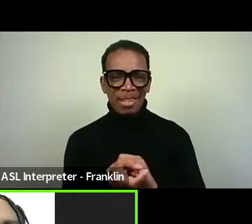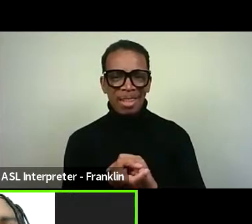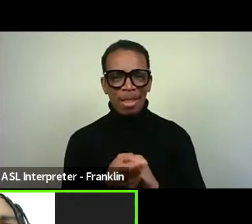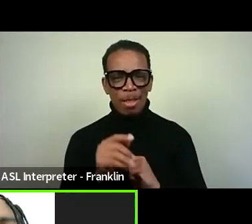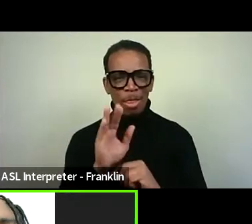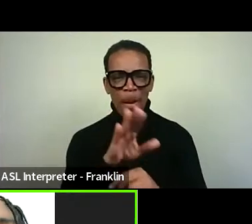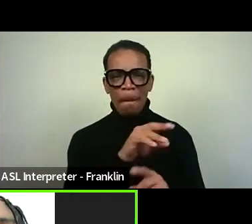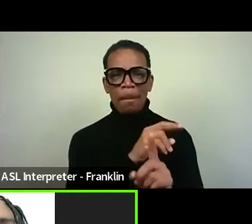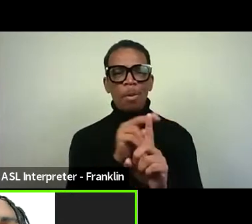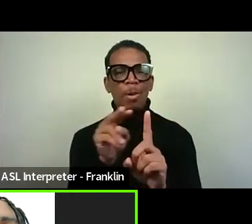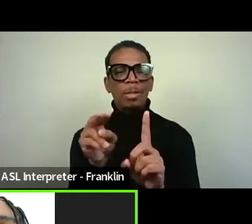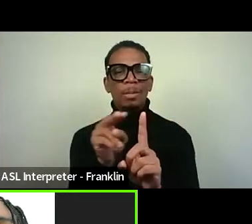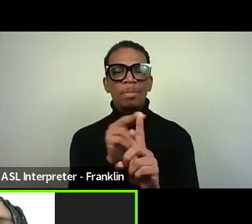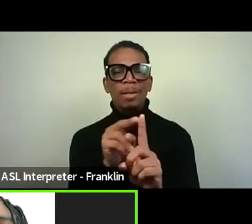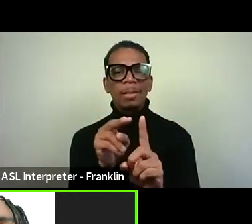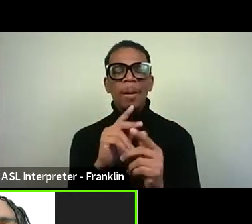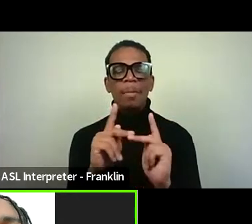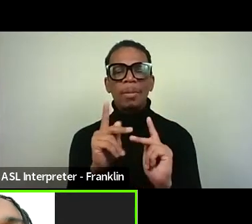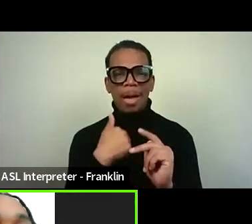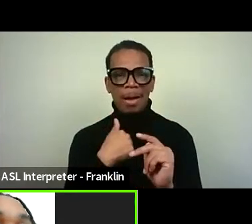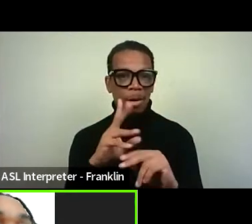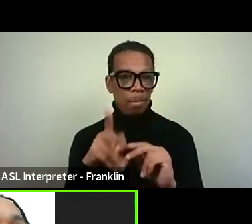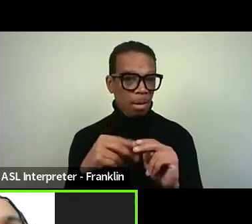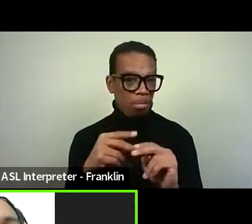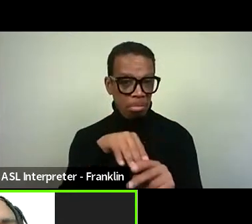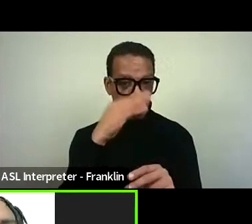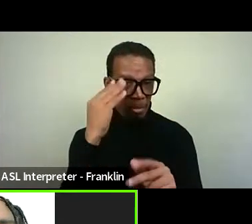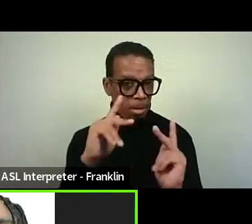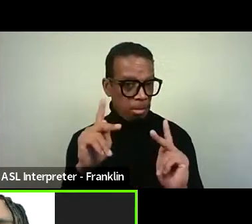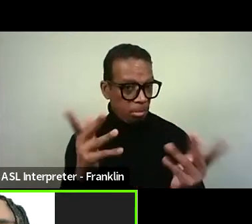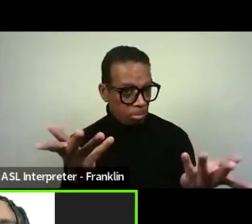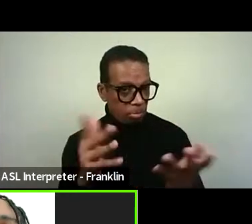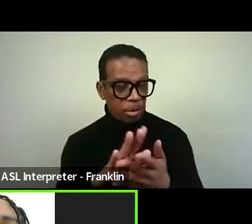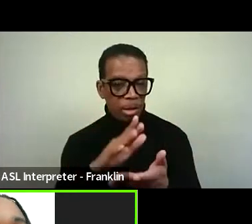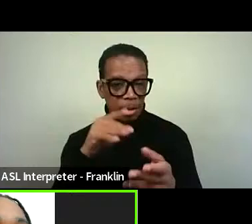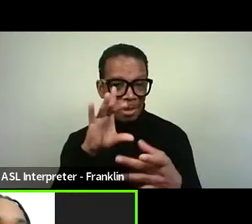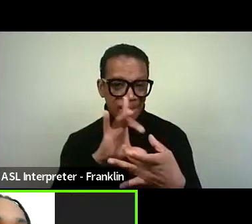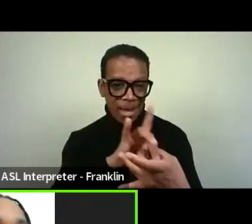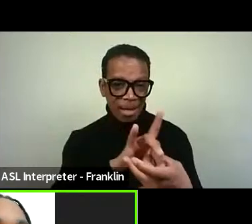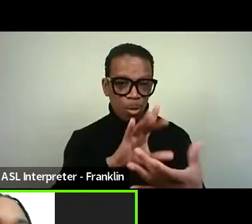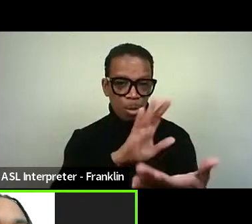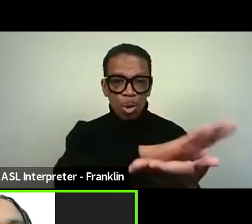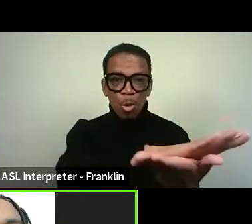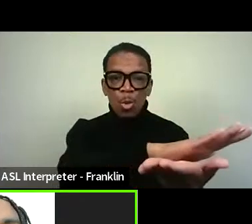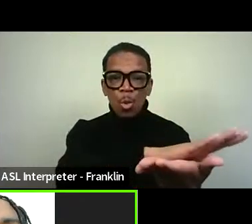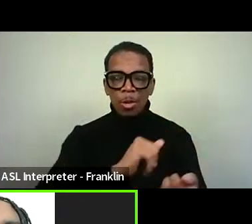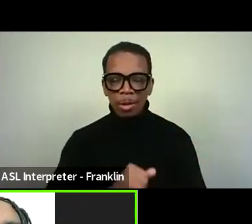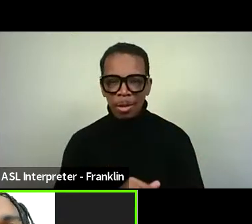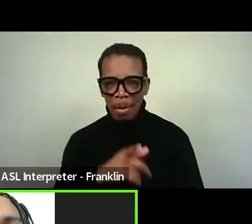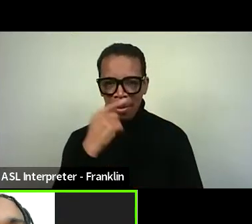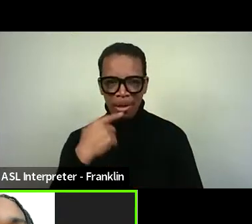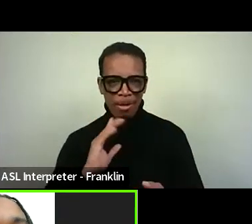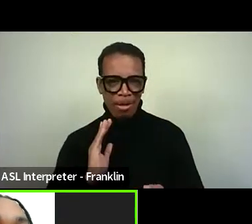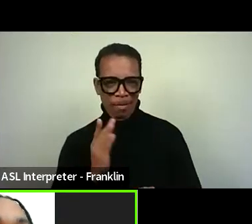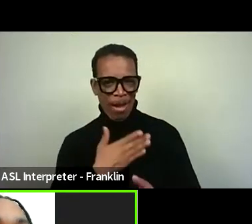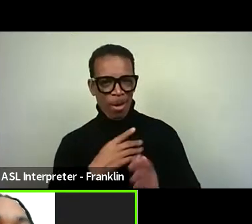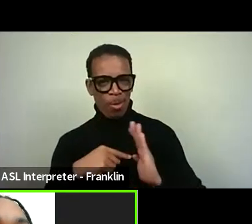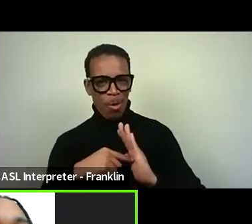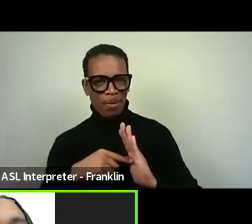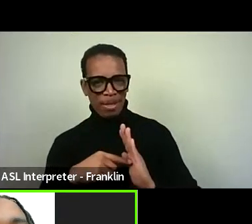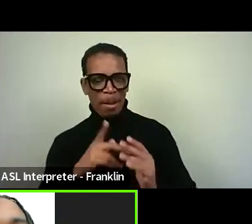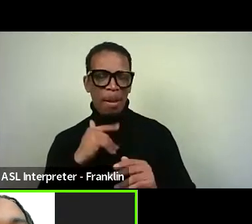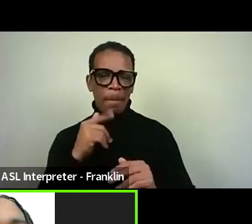ideology that people had about Black people within the school because of our representation versus